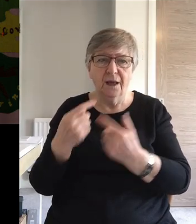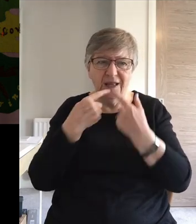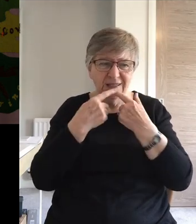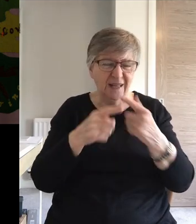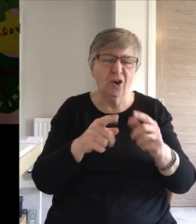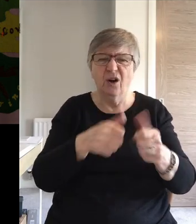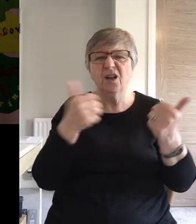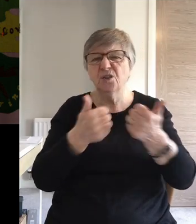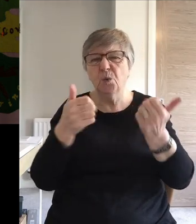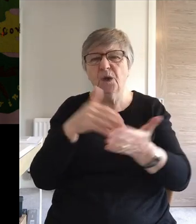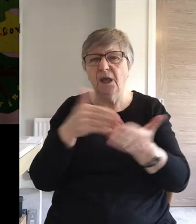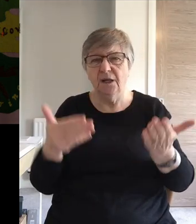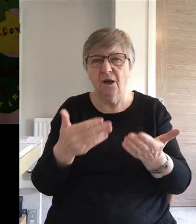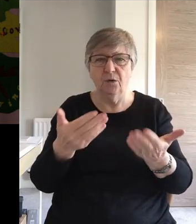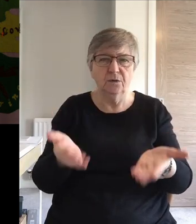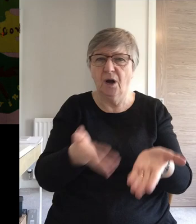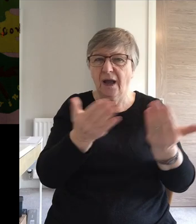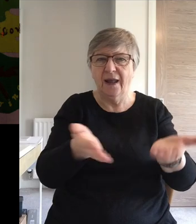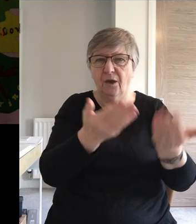letting us off the hook,